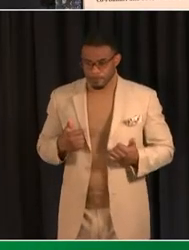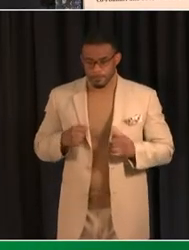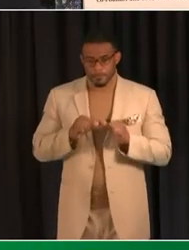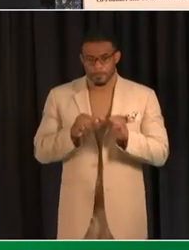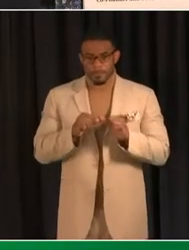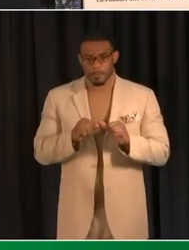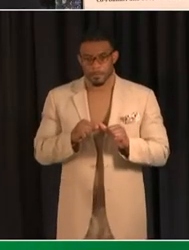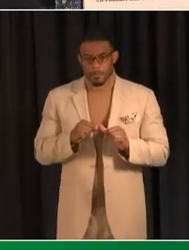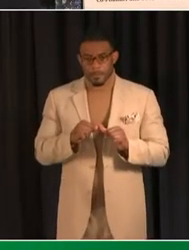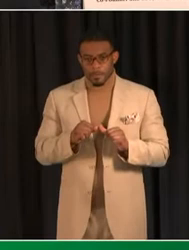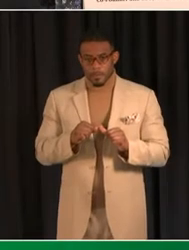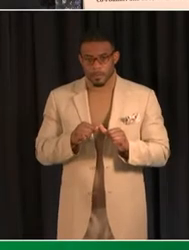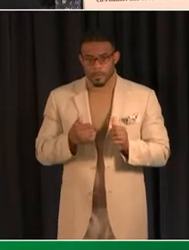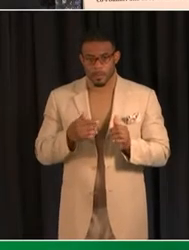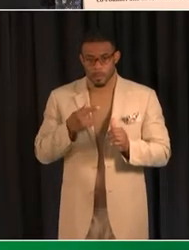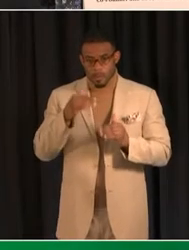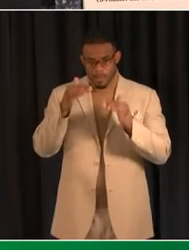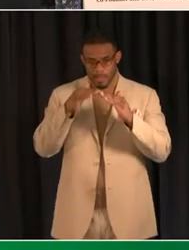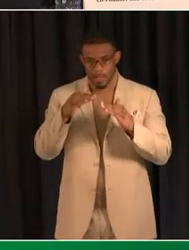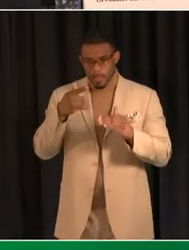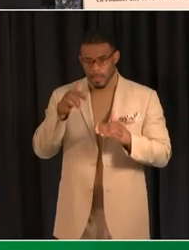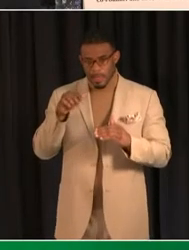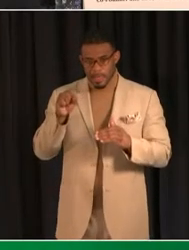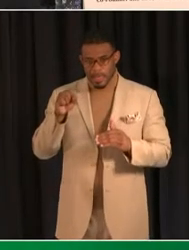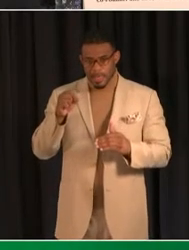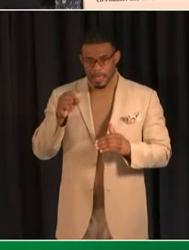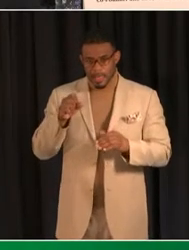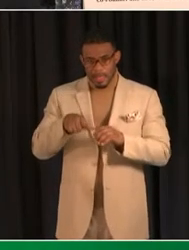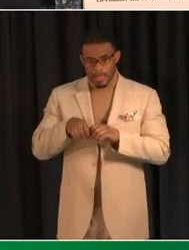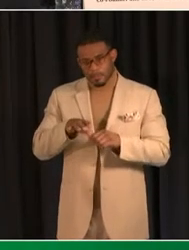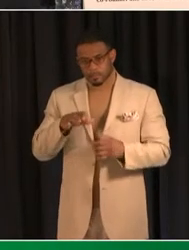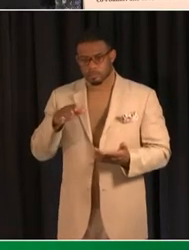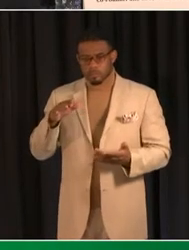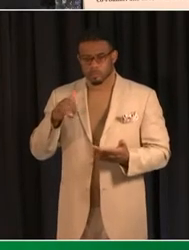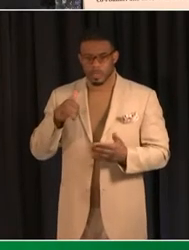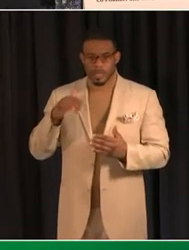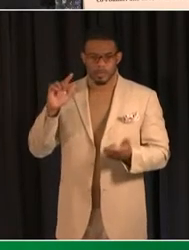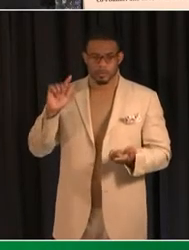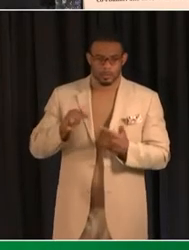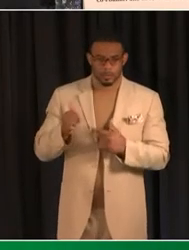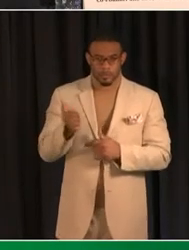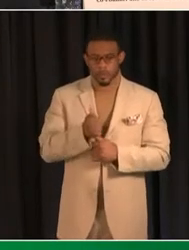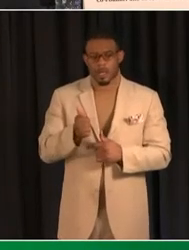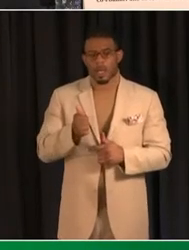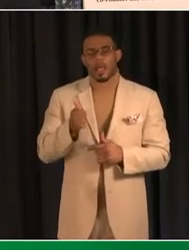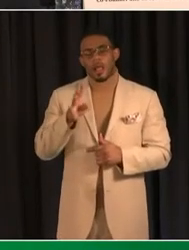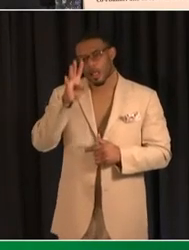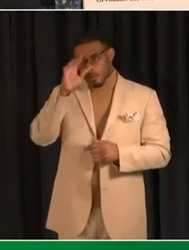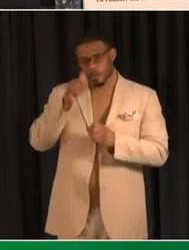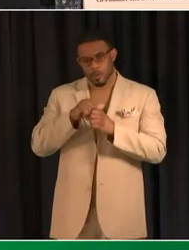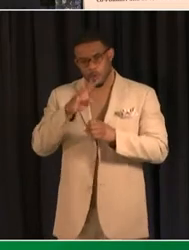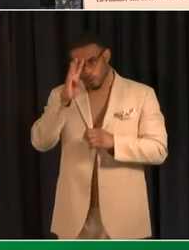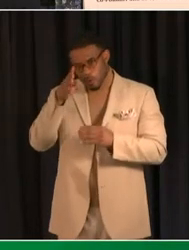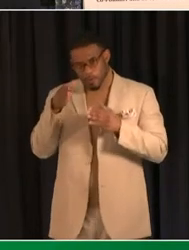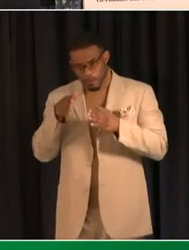sustainability, lower greenhouse gas emissions by eliminating the commute, and overall coming up with creative ways